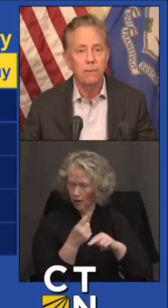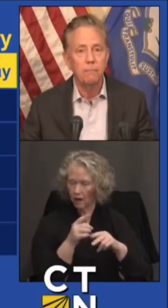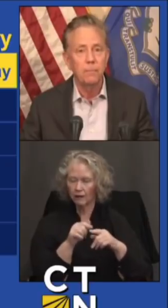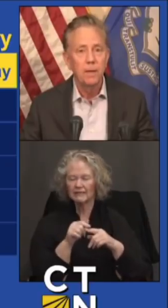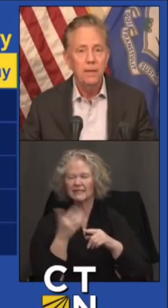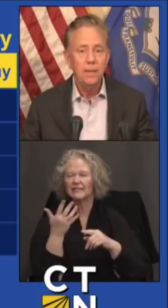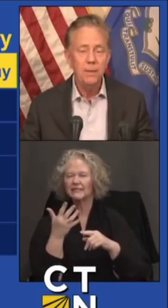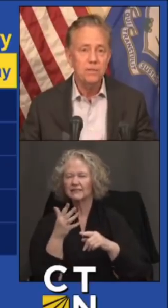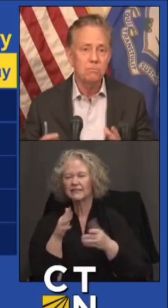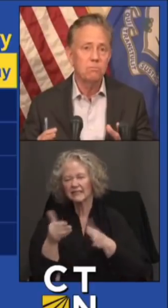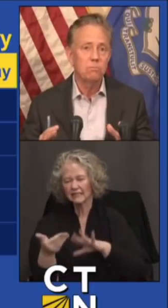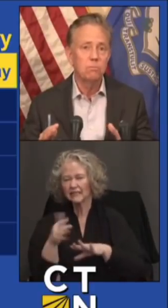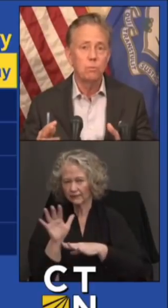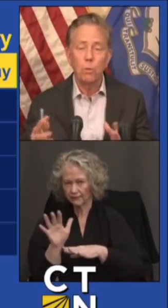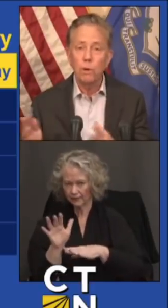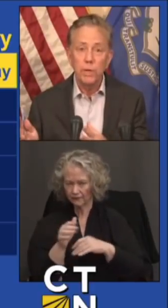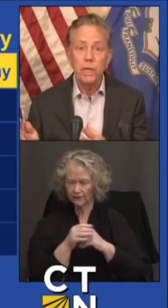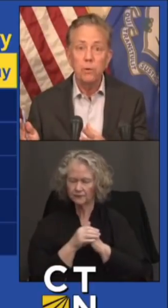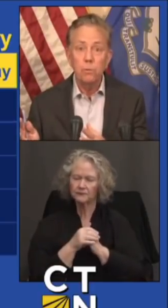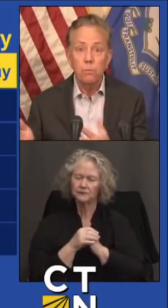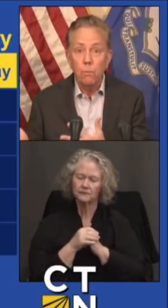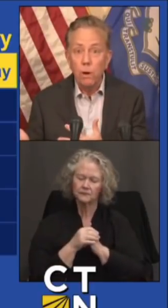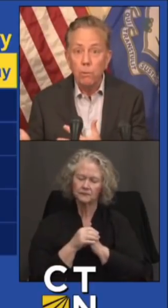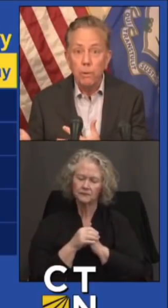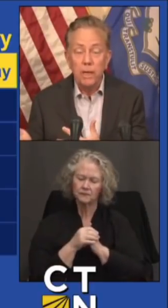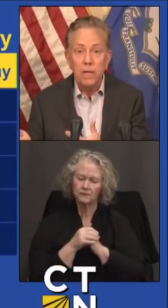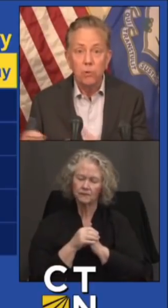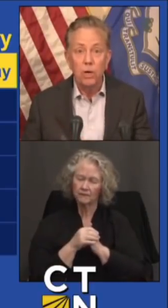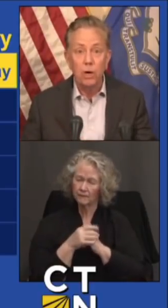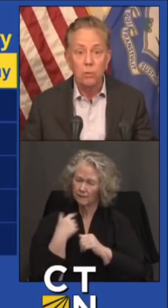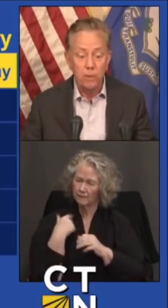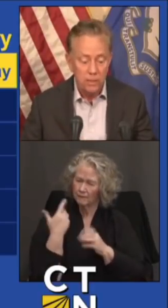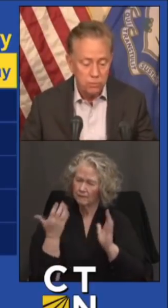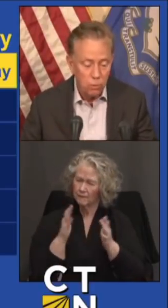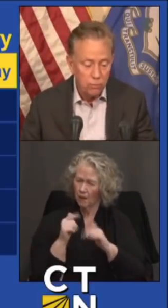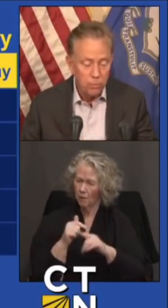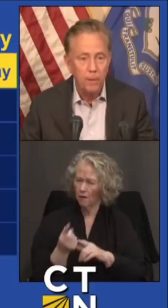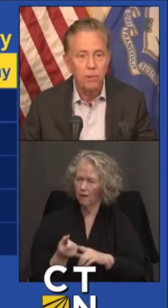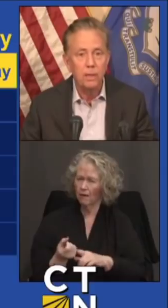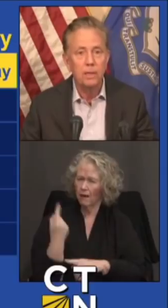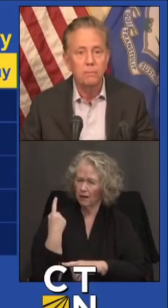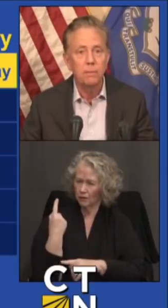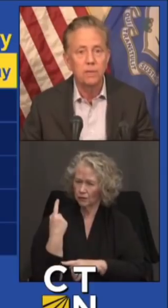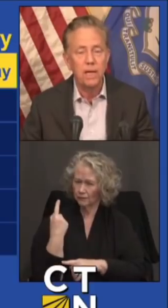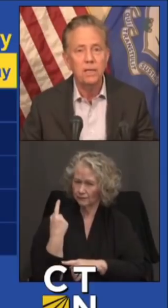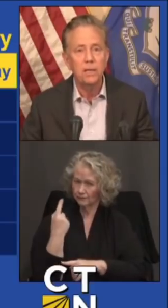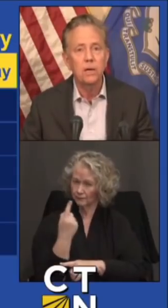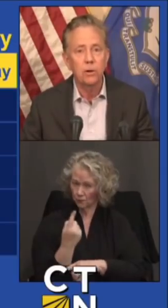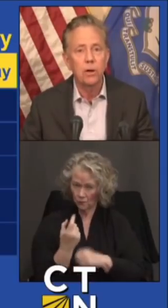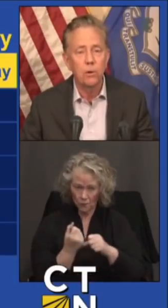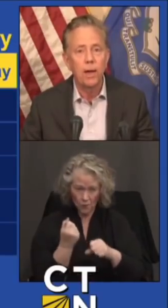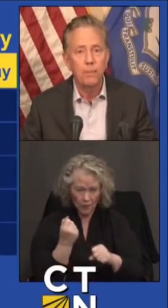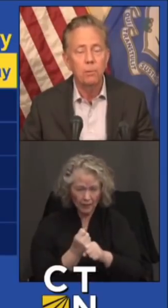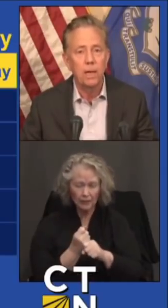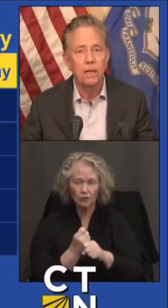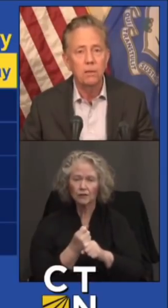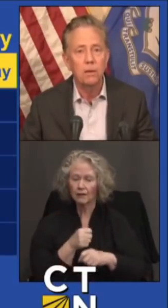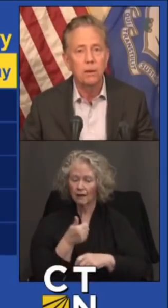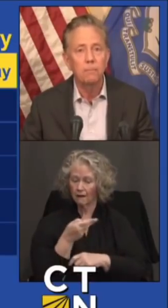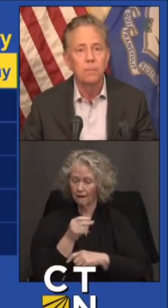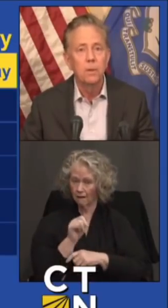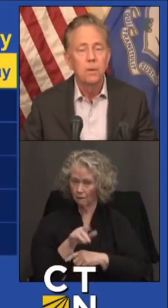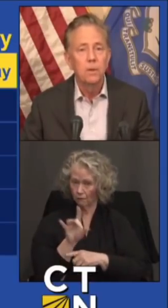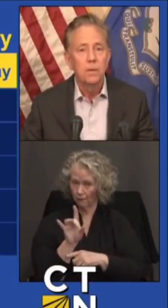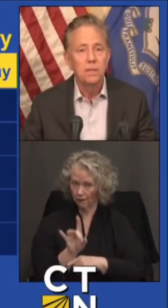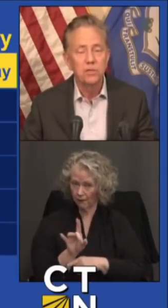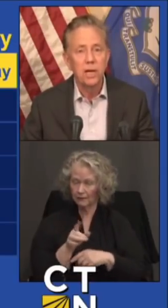5. Where were we a year ago? It's worth remembering that exactly a year ago, April